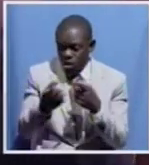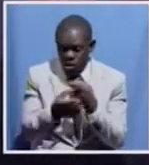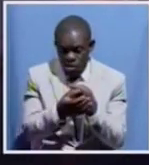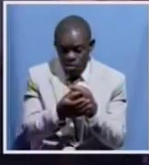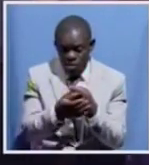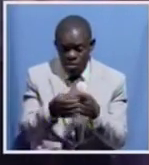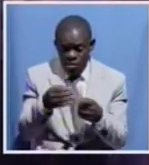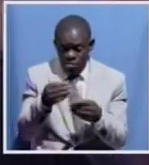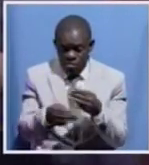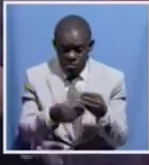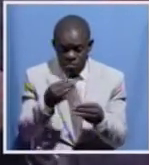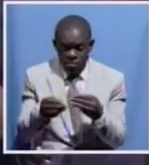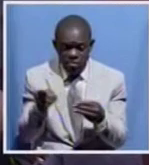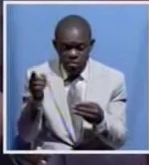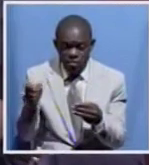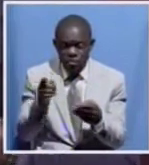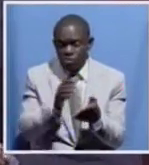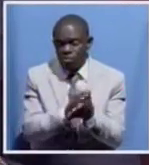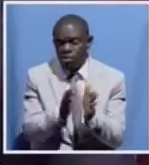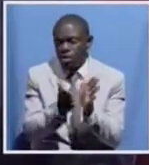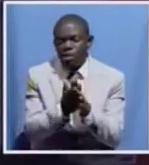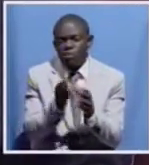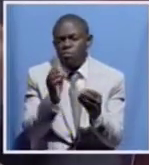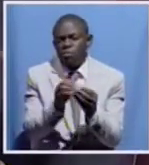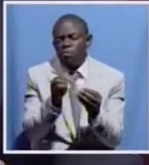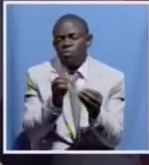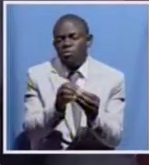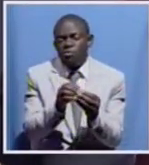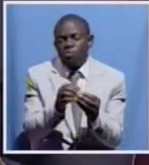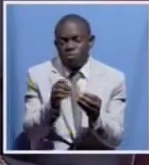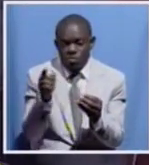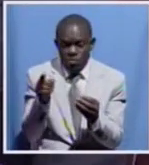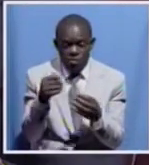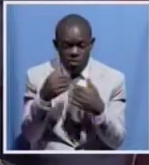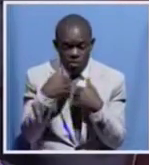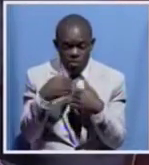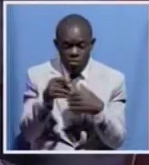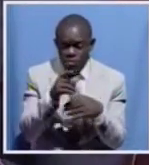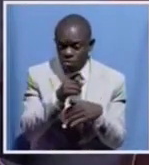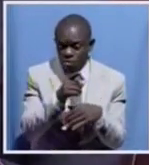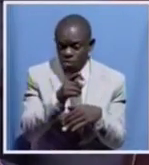this place called the Messe Berlin that 100,000 people pass through